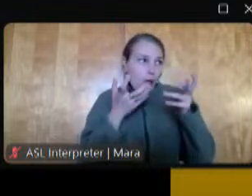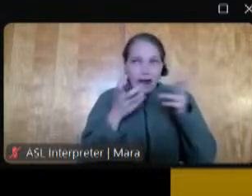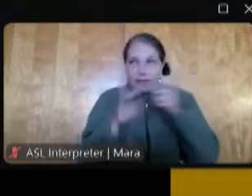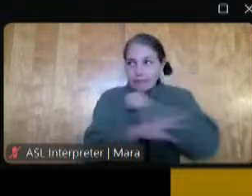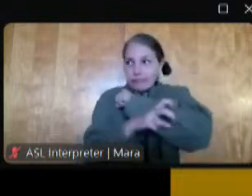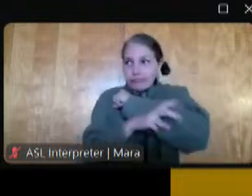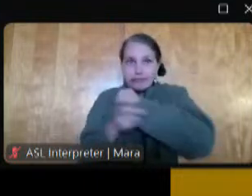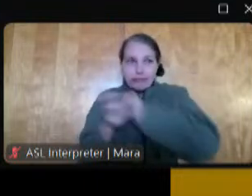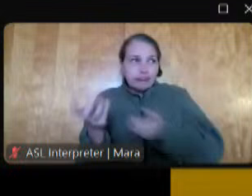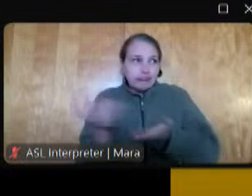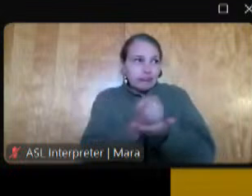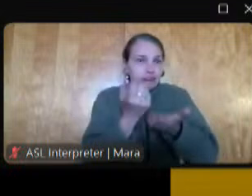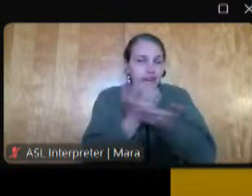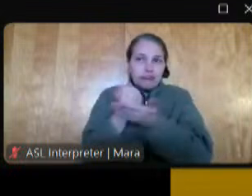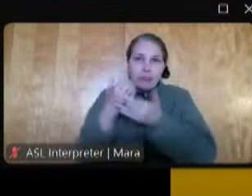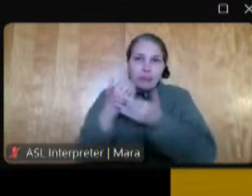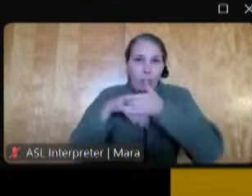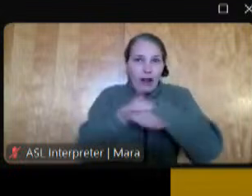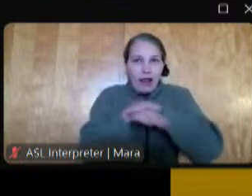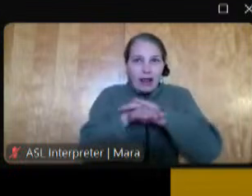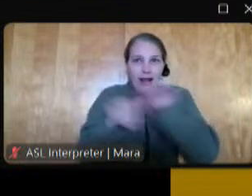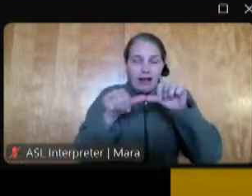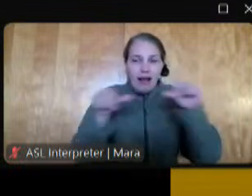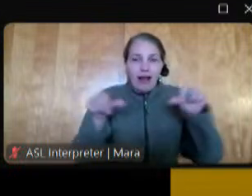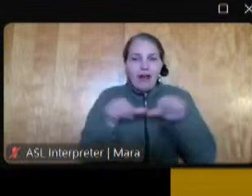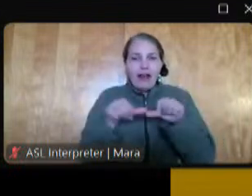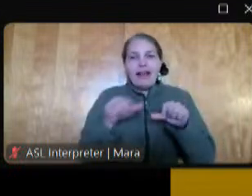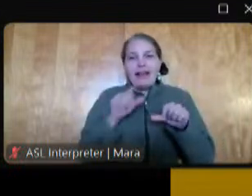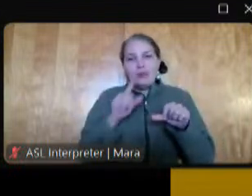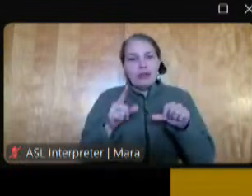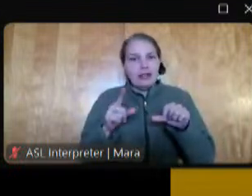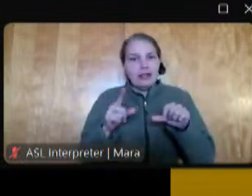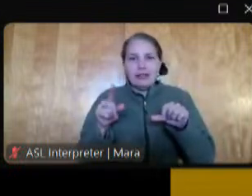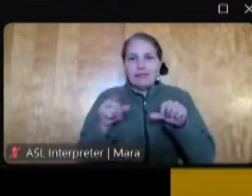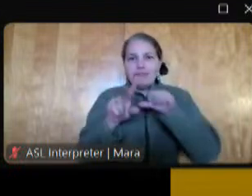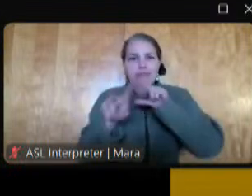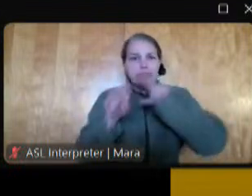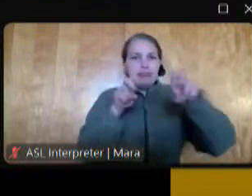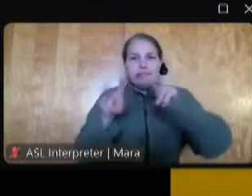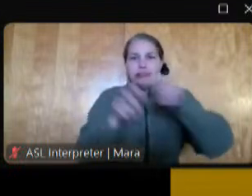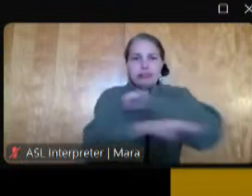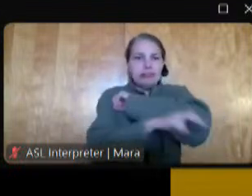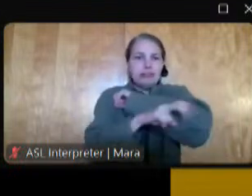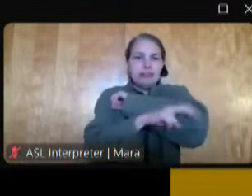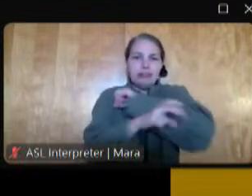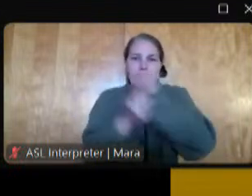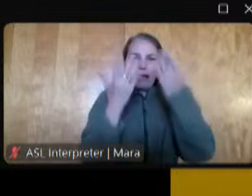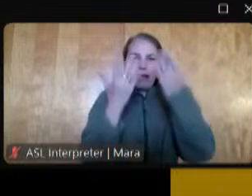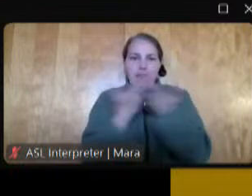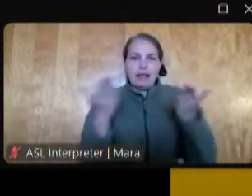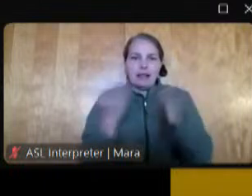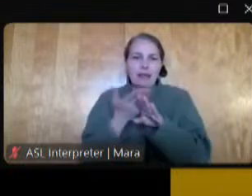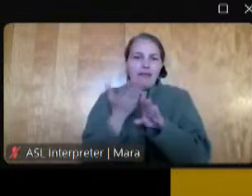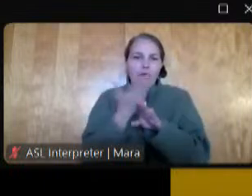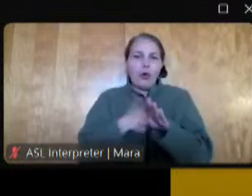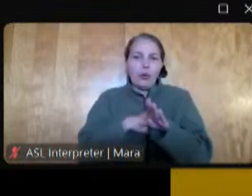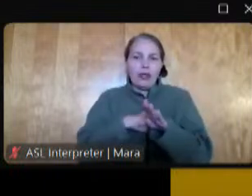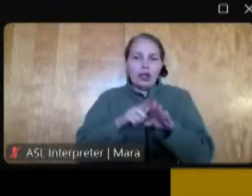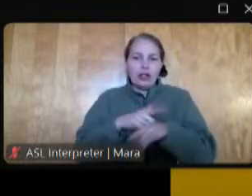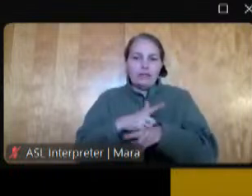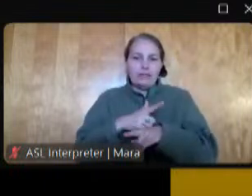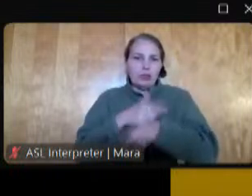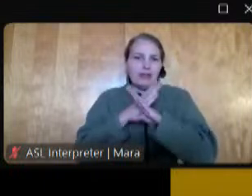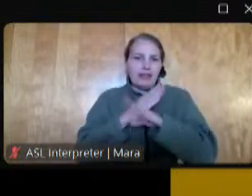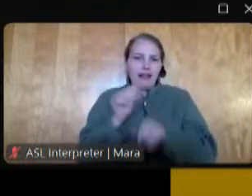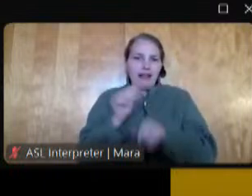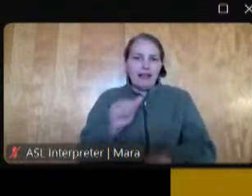hard before we were able to close down Altadena. But like I stressed earlier, we still were having burglaries while the area